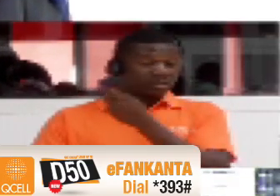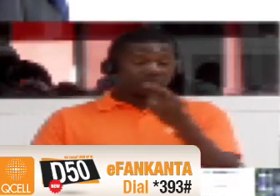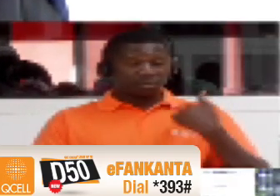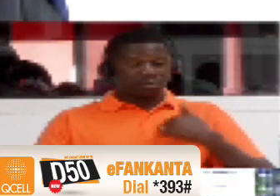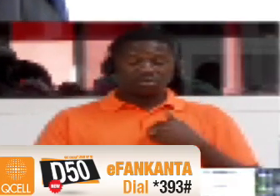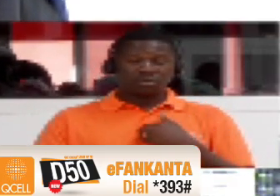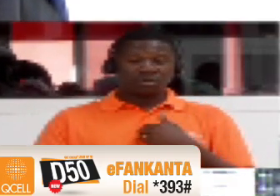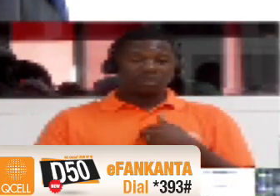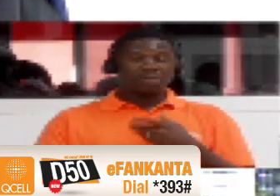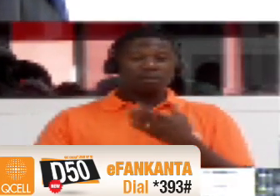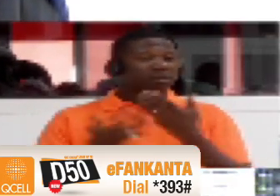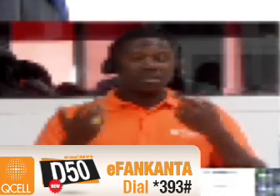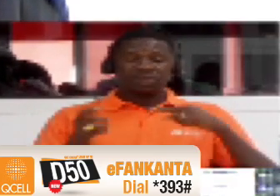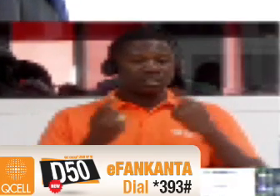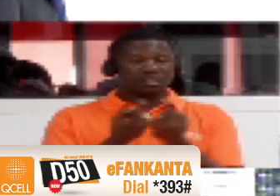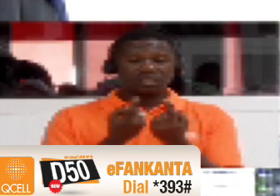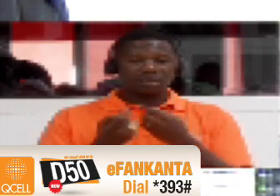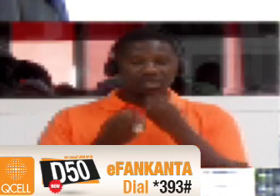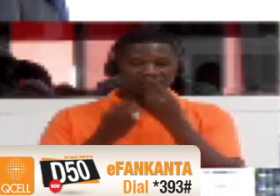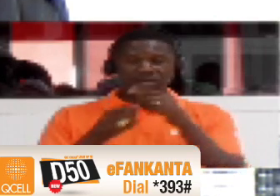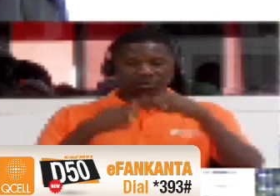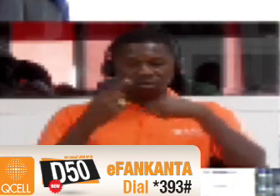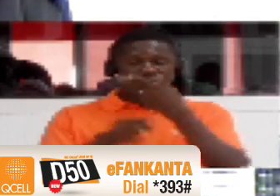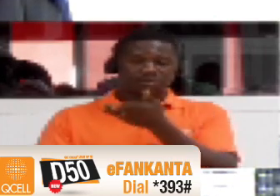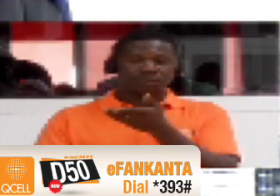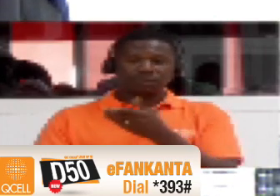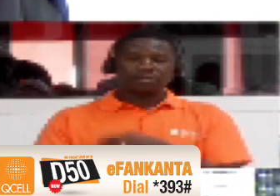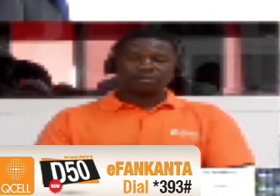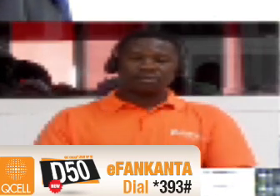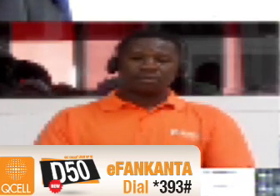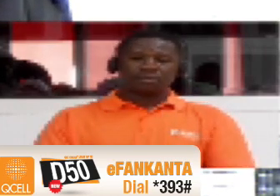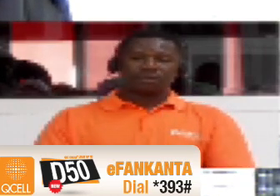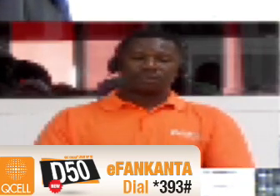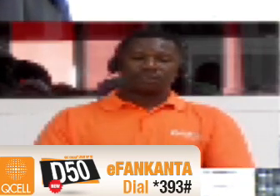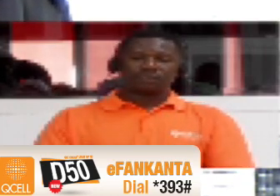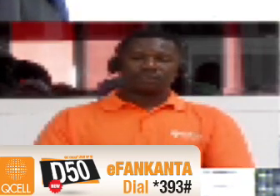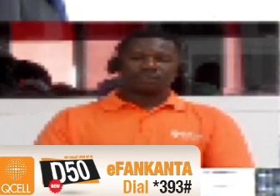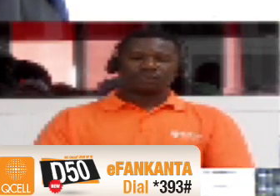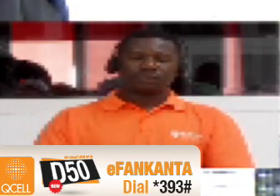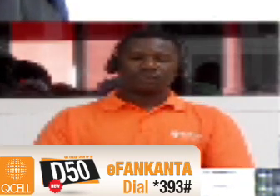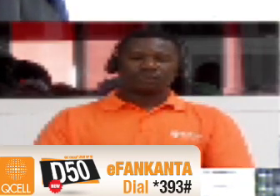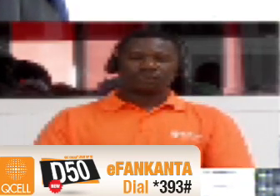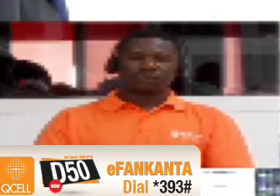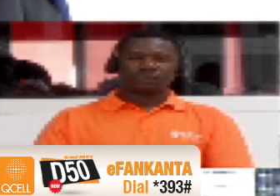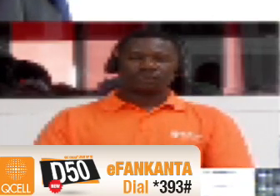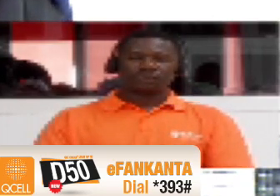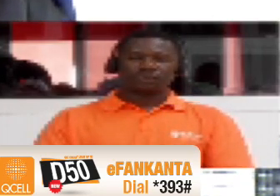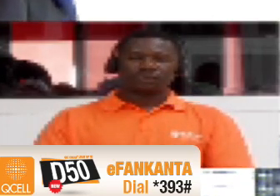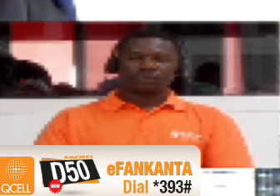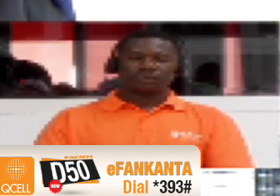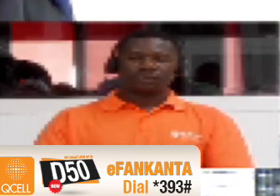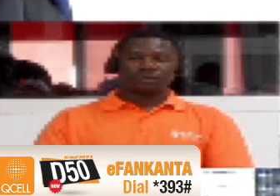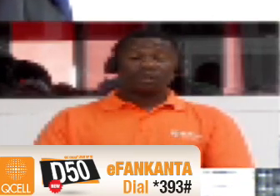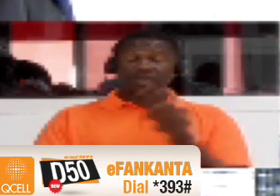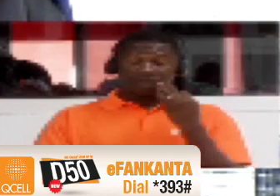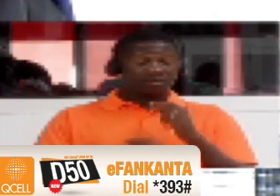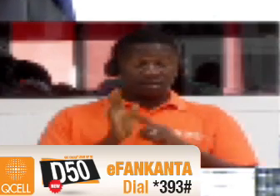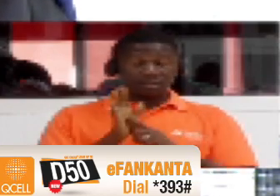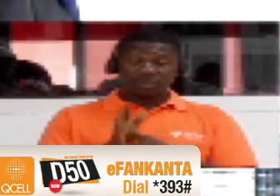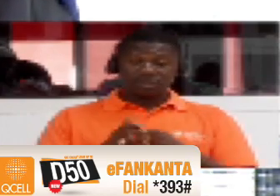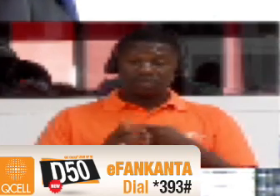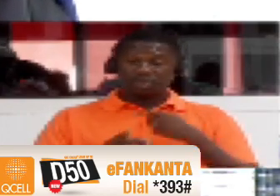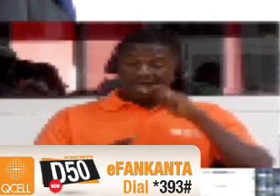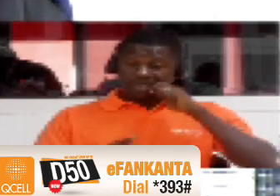many things are said about them. Anina barbecue, nteka kumachamala mwembeti wonga kumachamala mwe, dolkafo, ni enyamo chika. Even in the